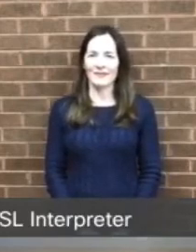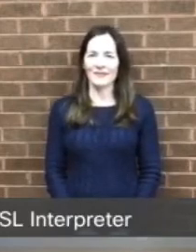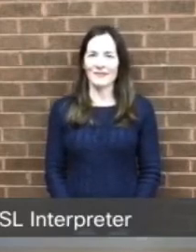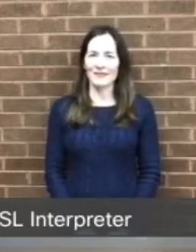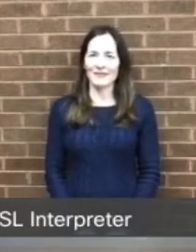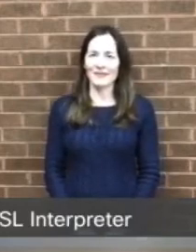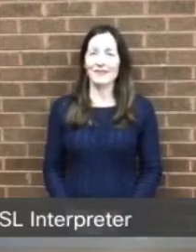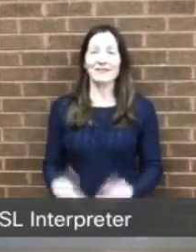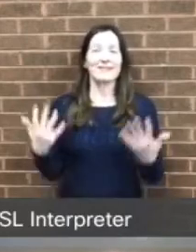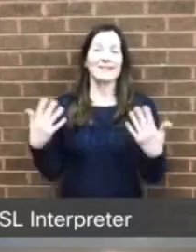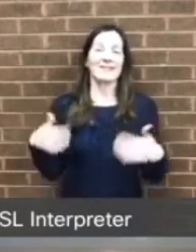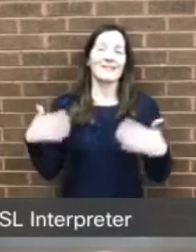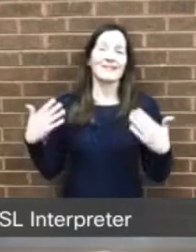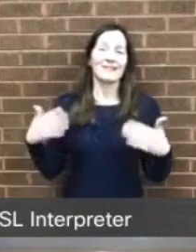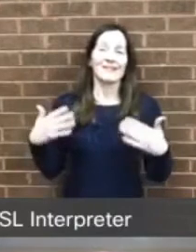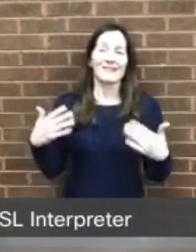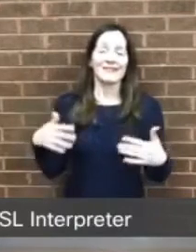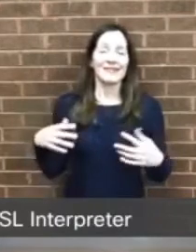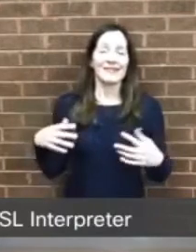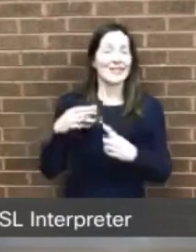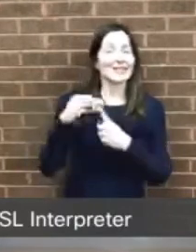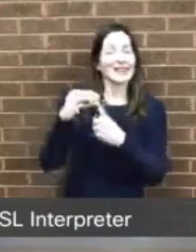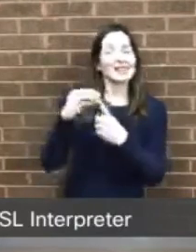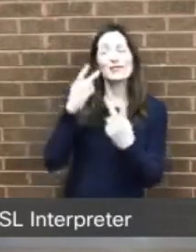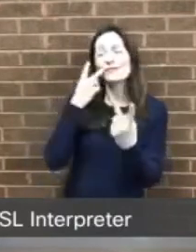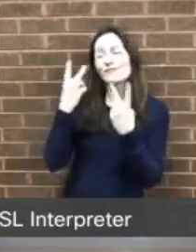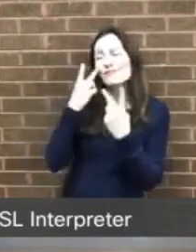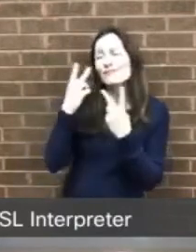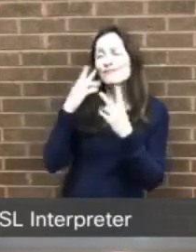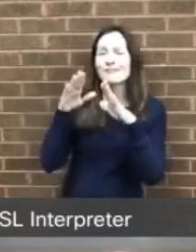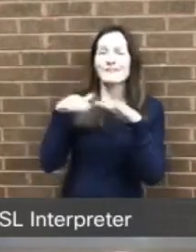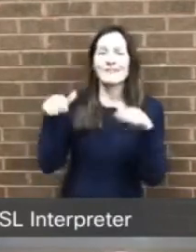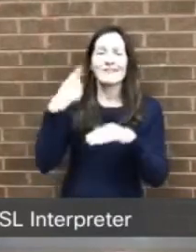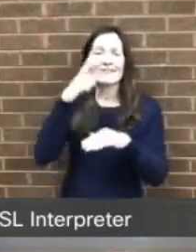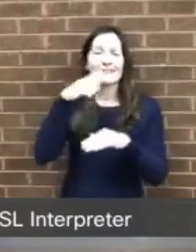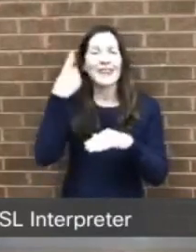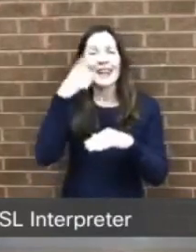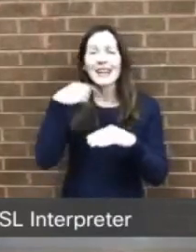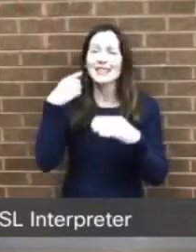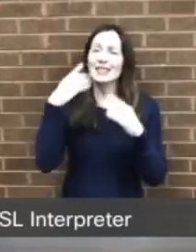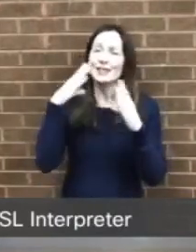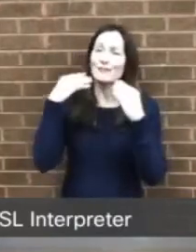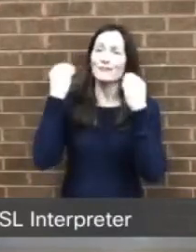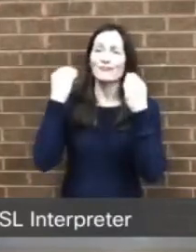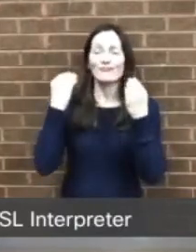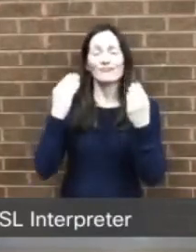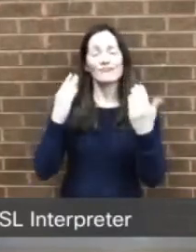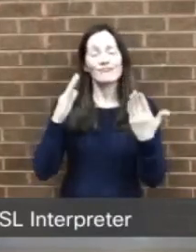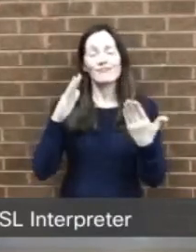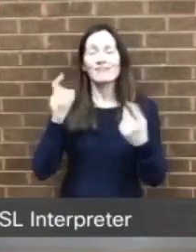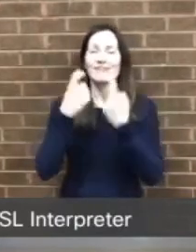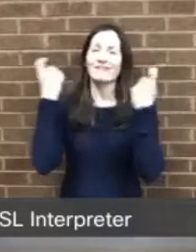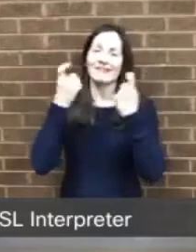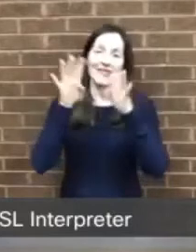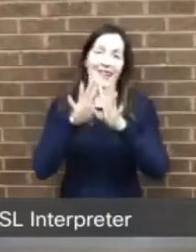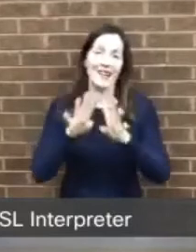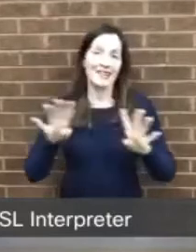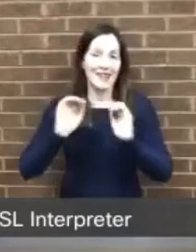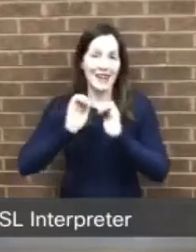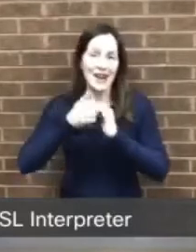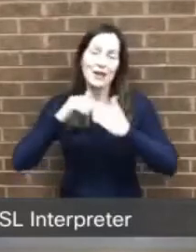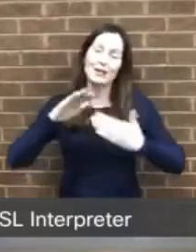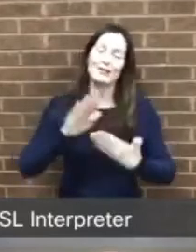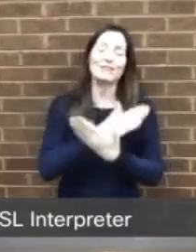That was really special to get to hear and see the faces of children celebrating the Hanukkah with song. And it's now